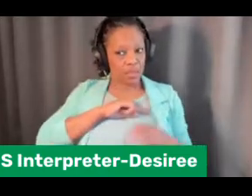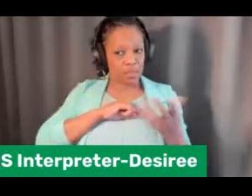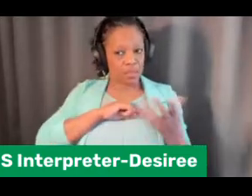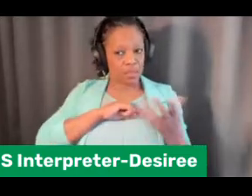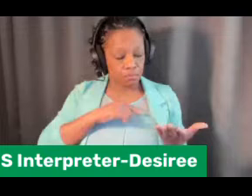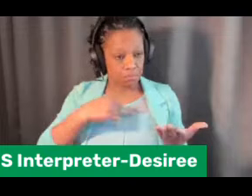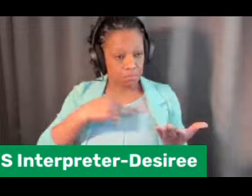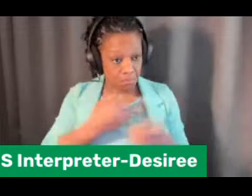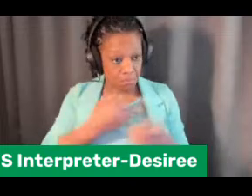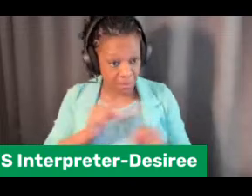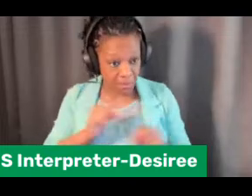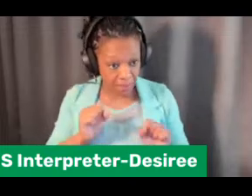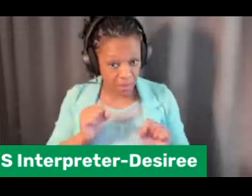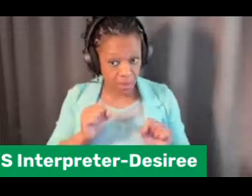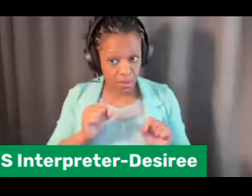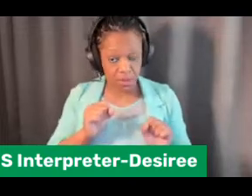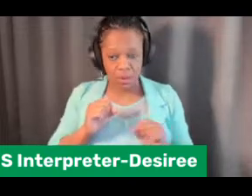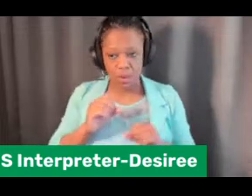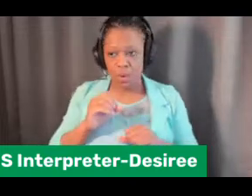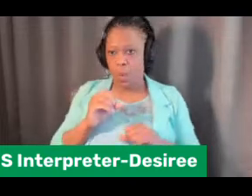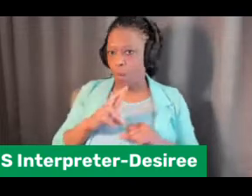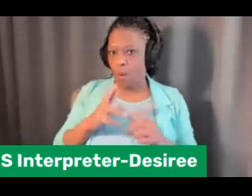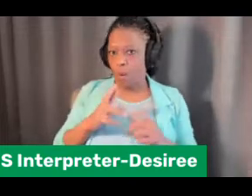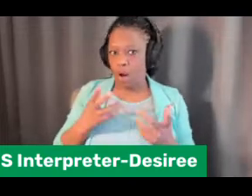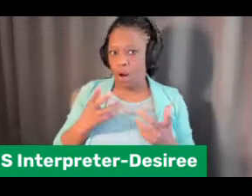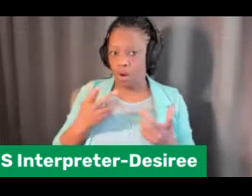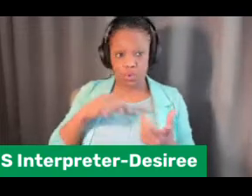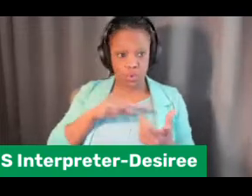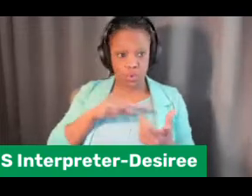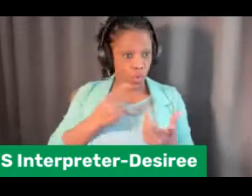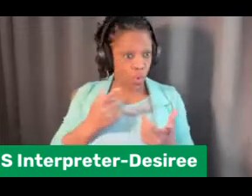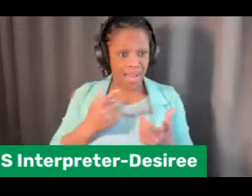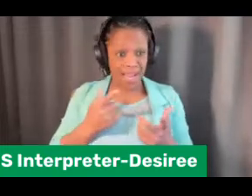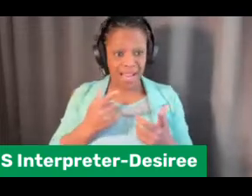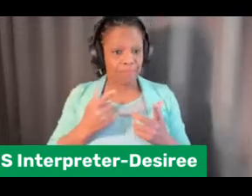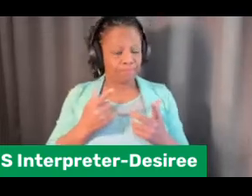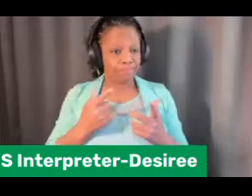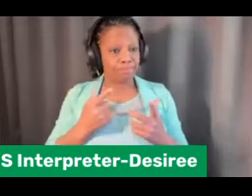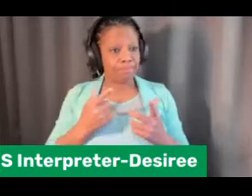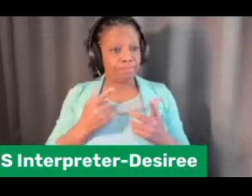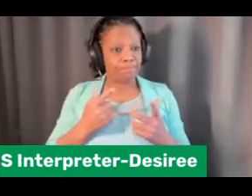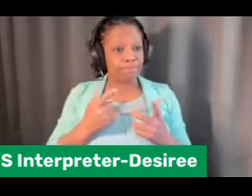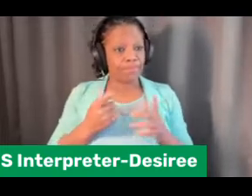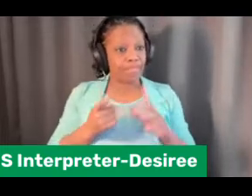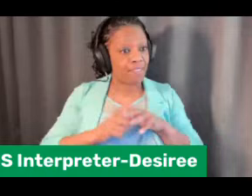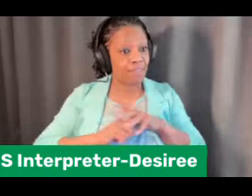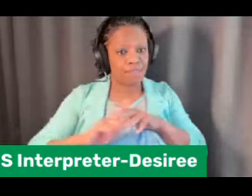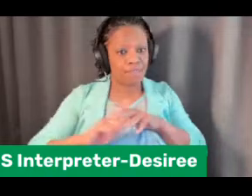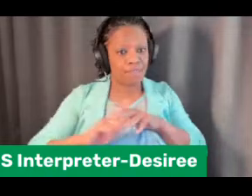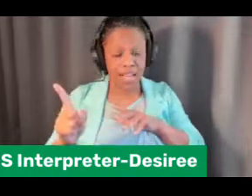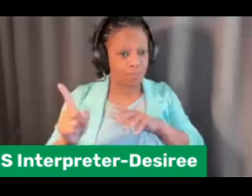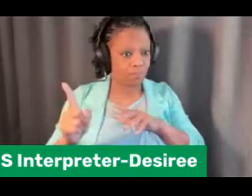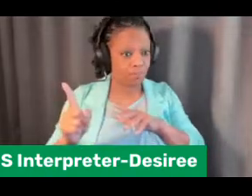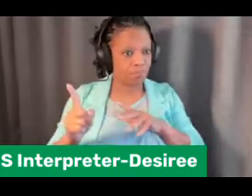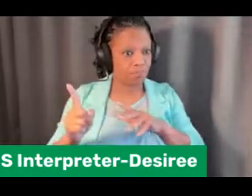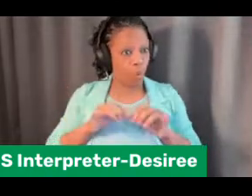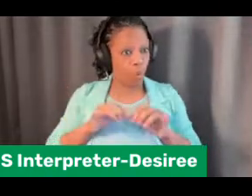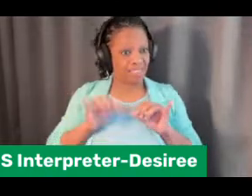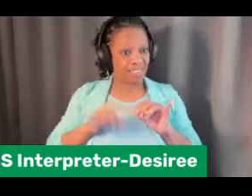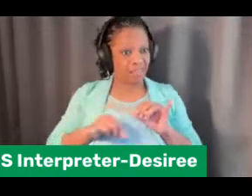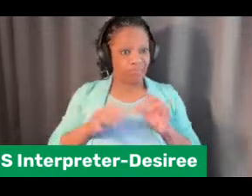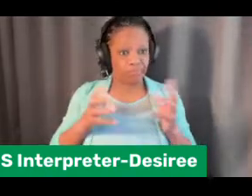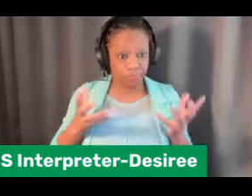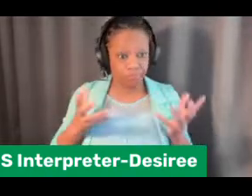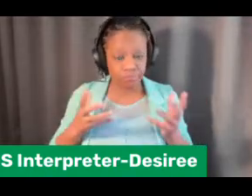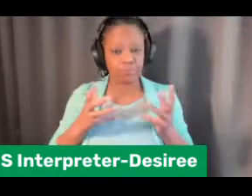we sit there or do we fight or flight? Right? If we're not safe, fight or flight. If we're safe, information goes into